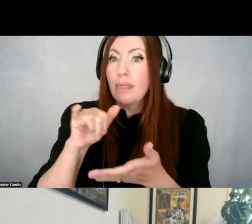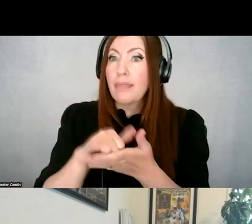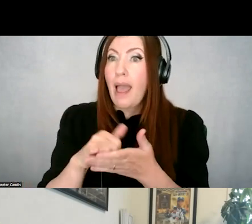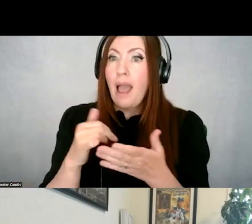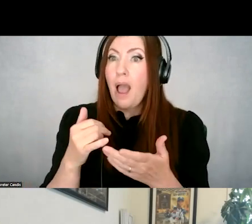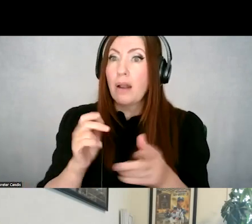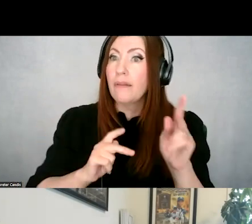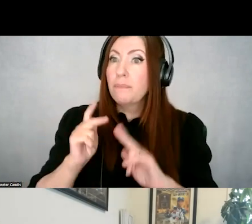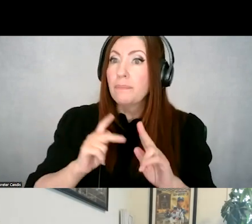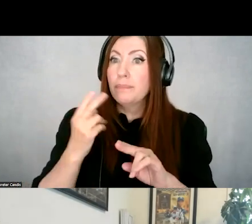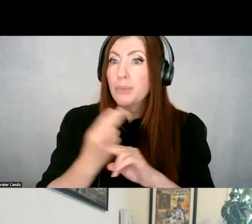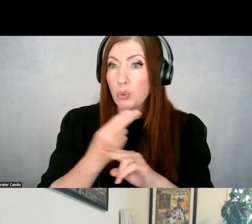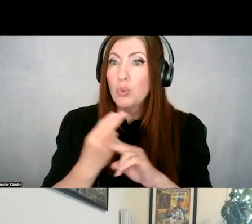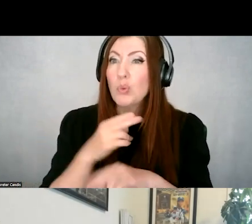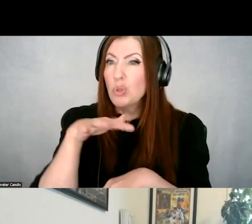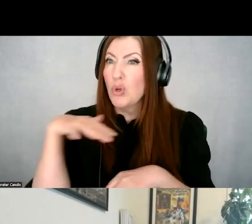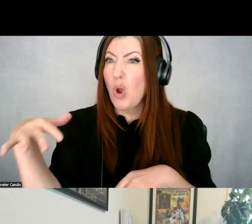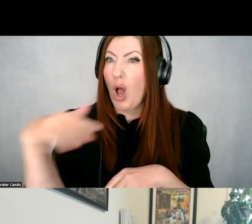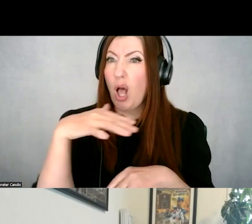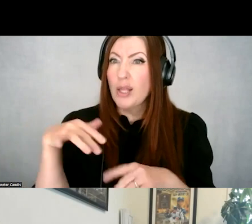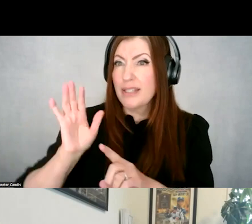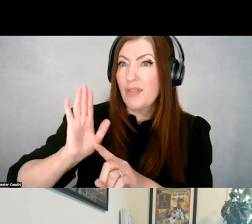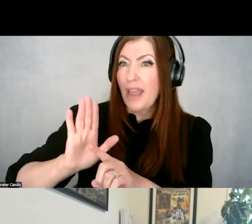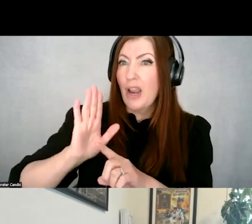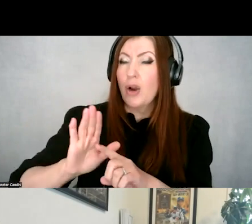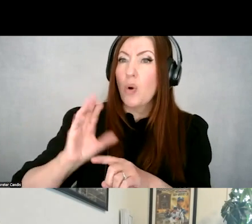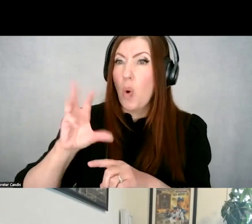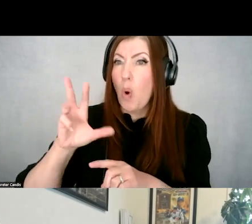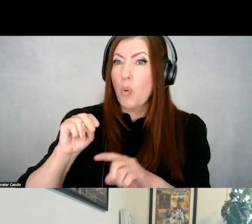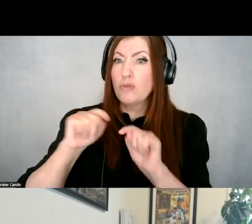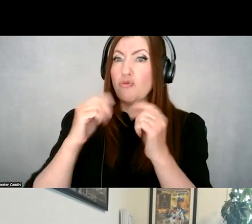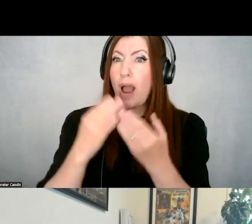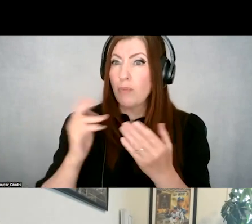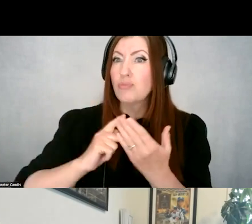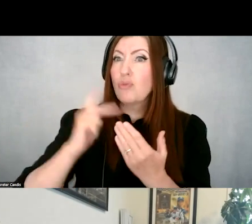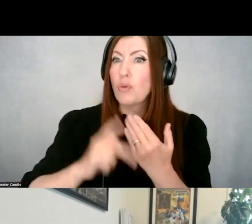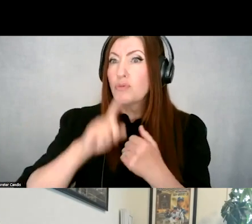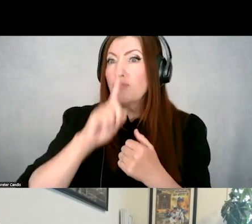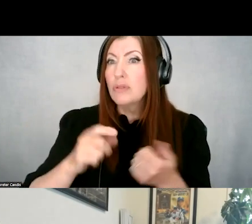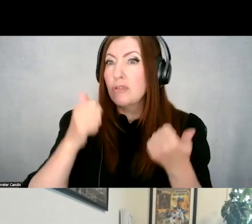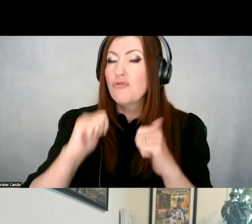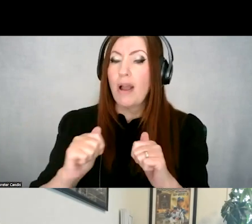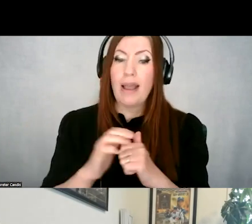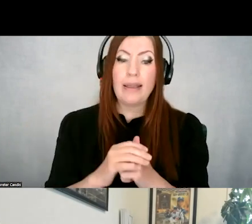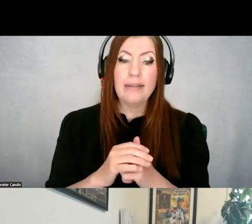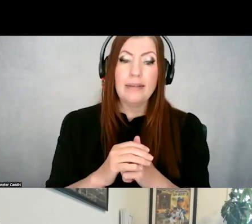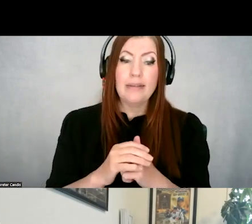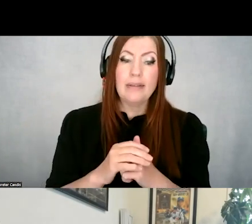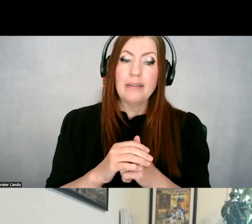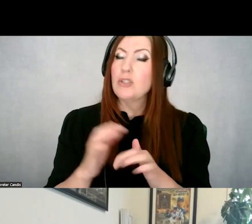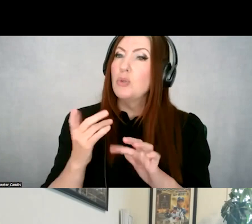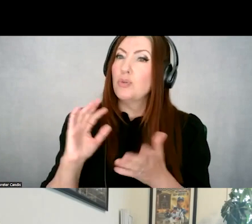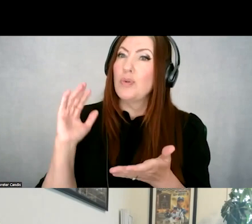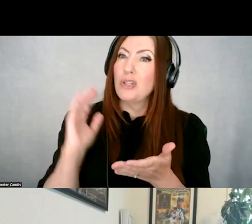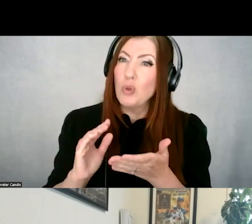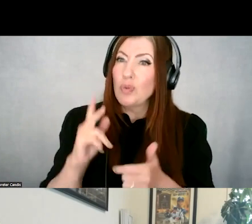folks utilize across their own tribal programs. We really try to make it easy for the tribes in